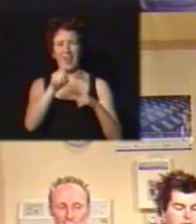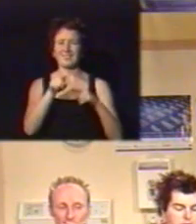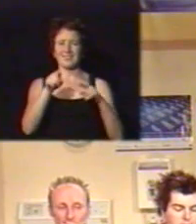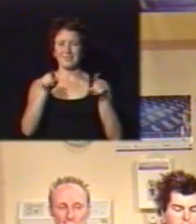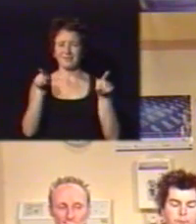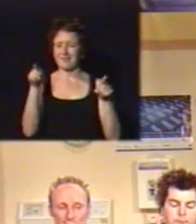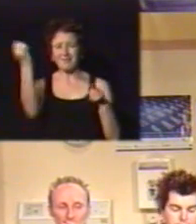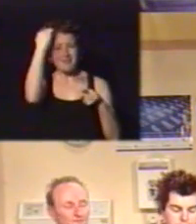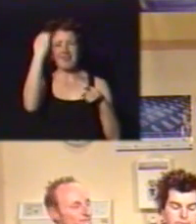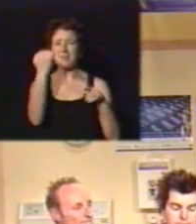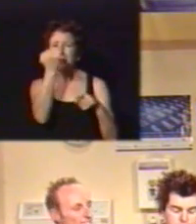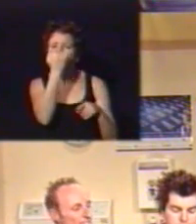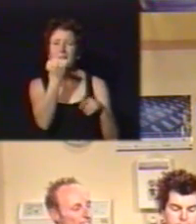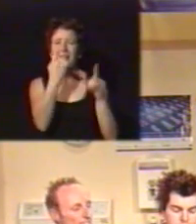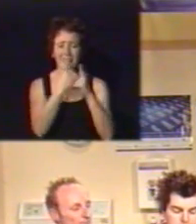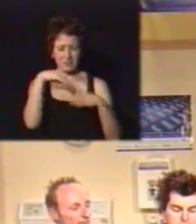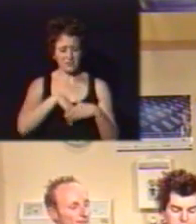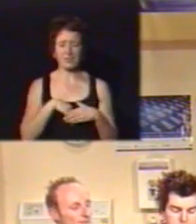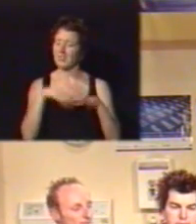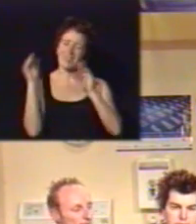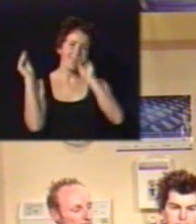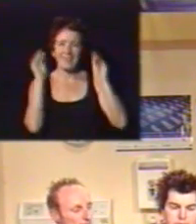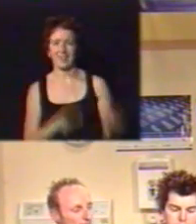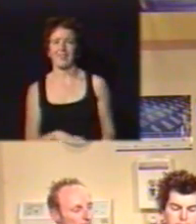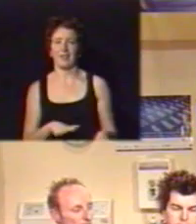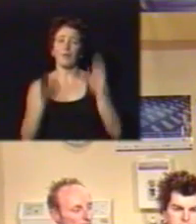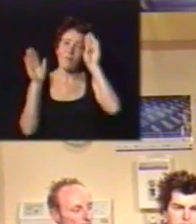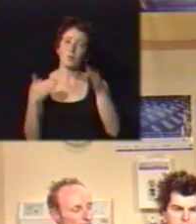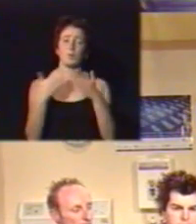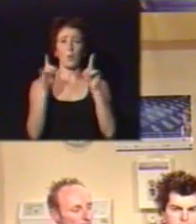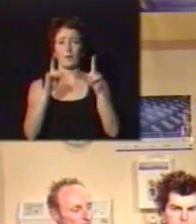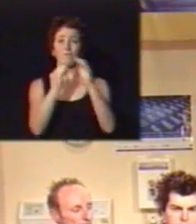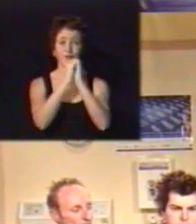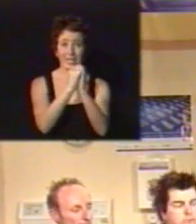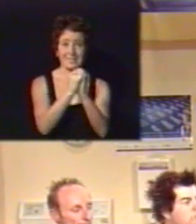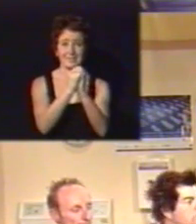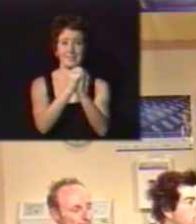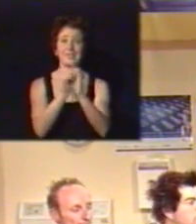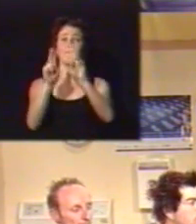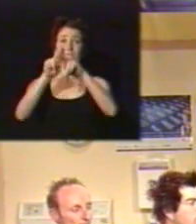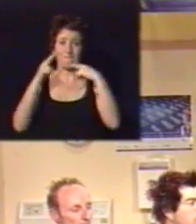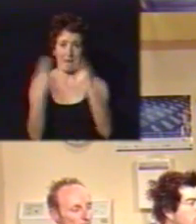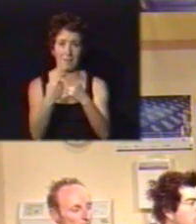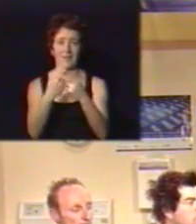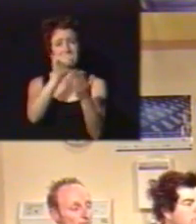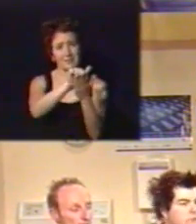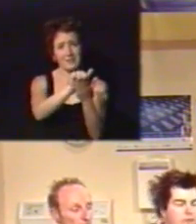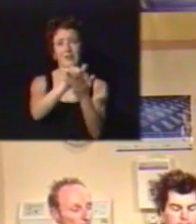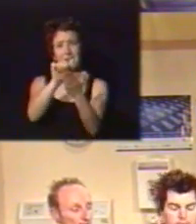means nothing and concentrate on what's really important, that's friends and family, and do those things that you've always been putting